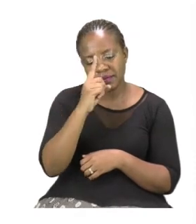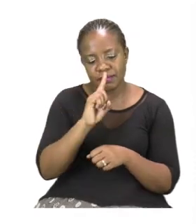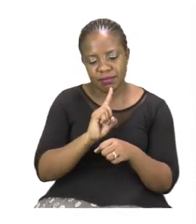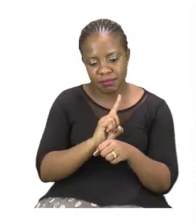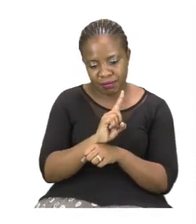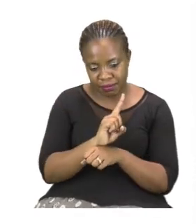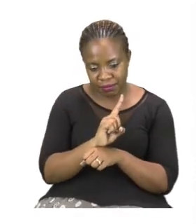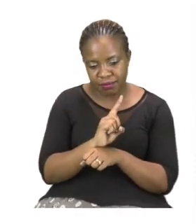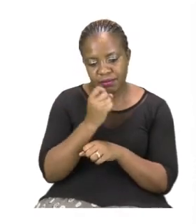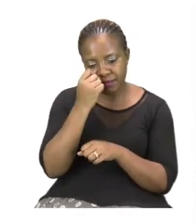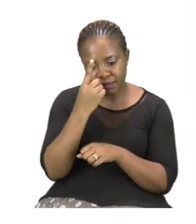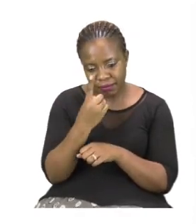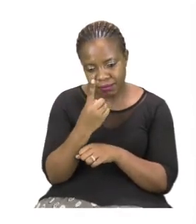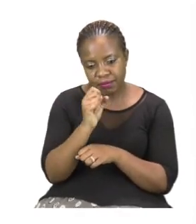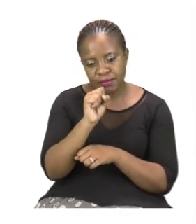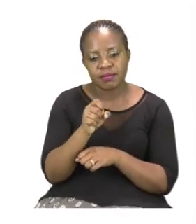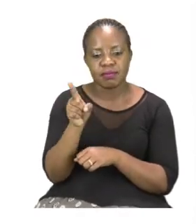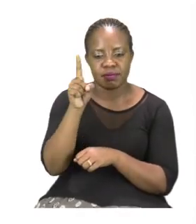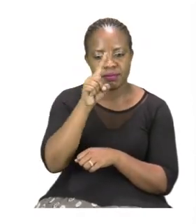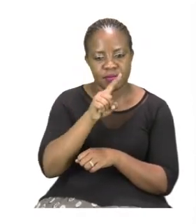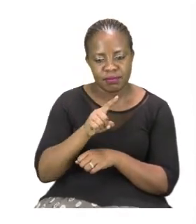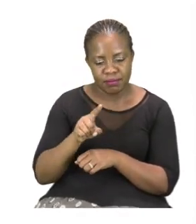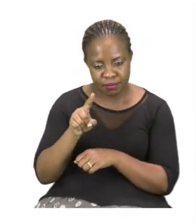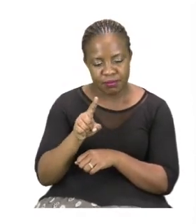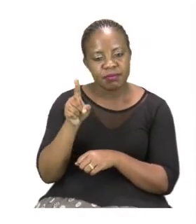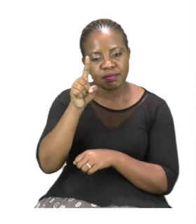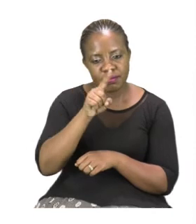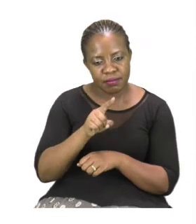circle and color.